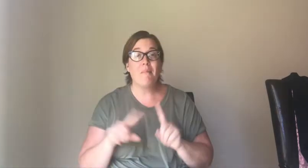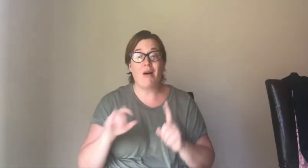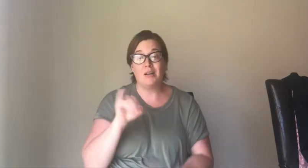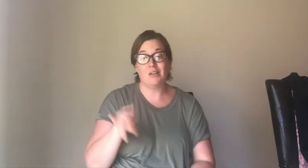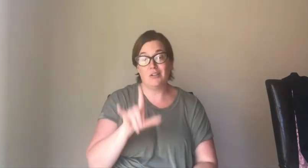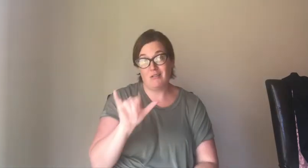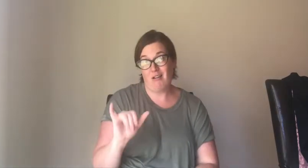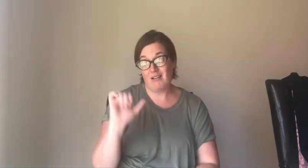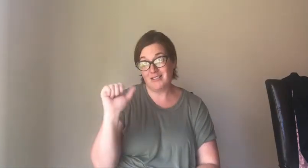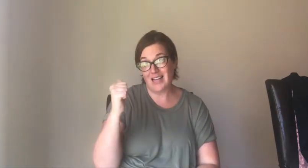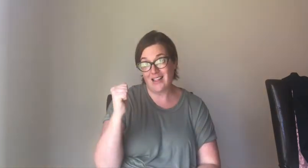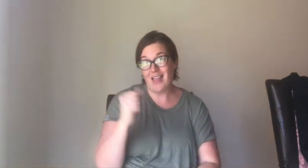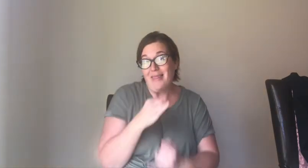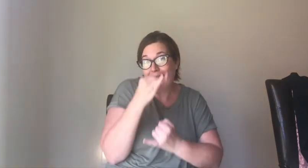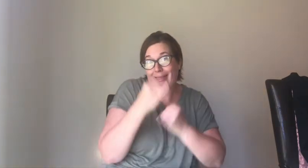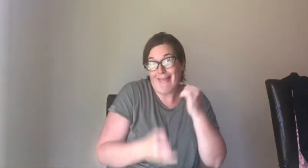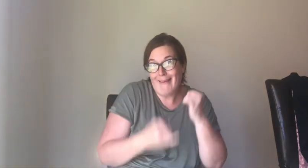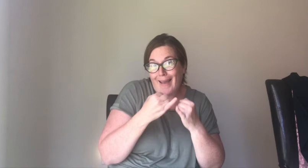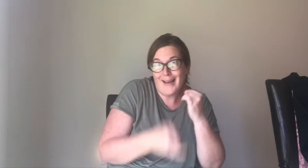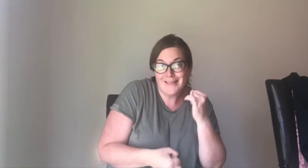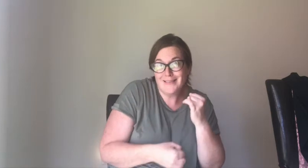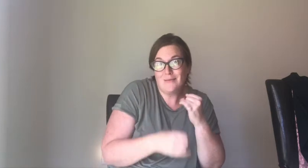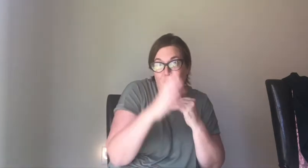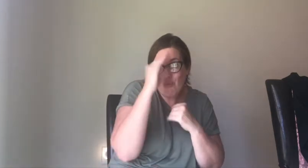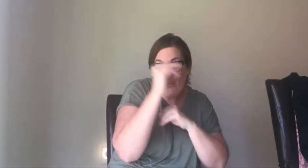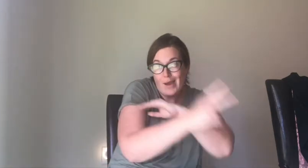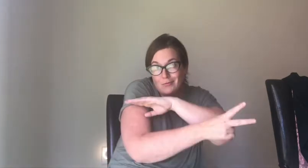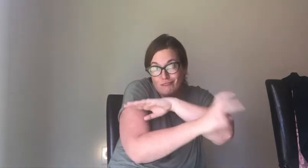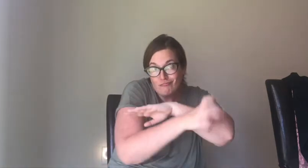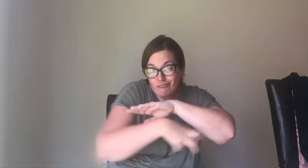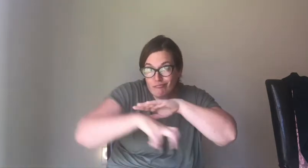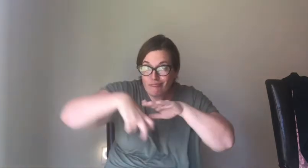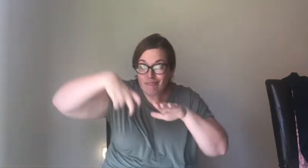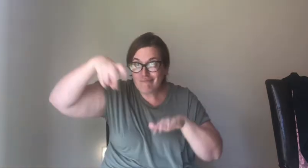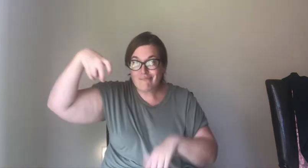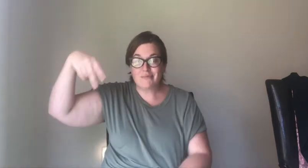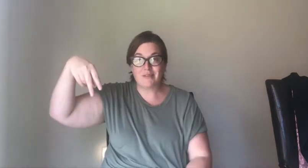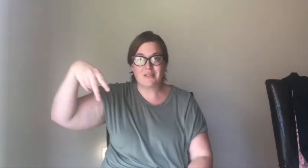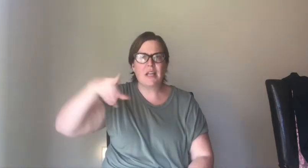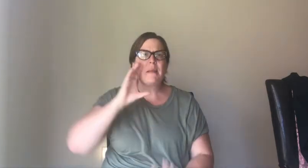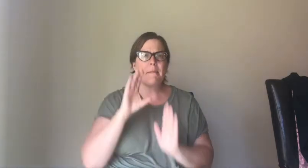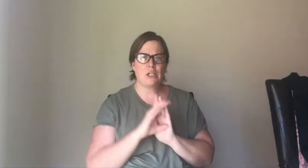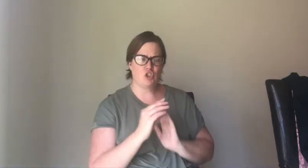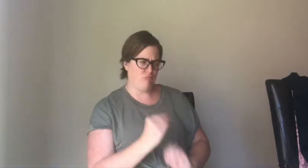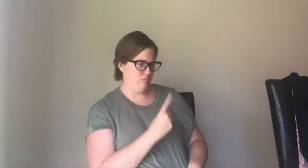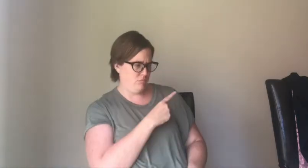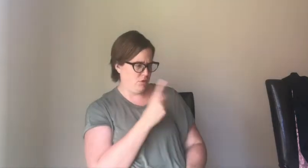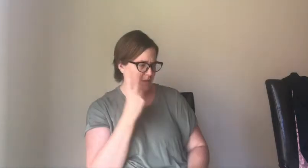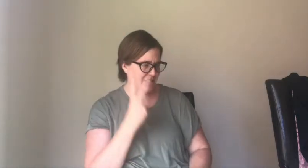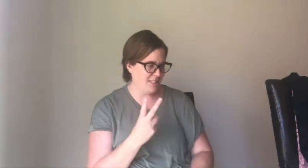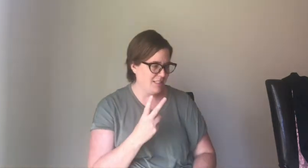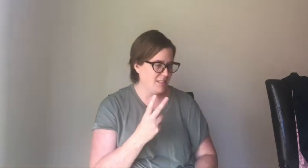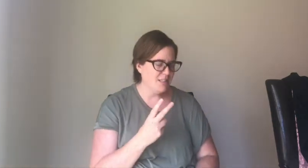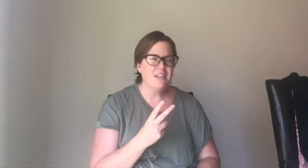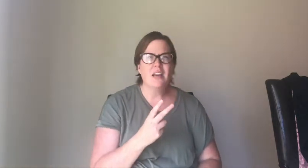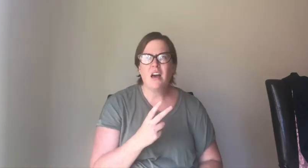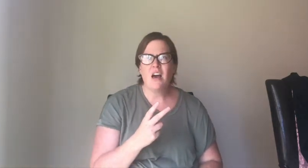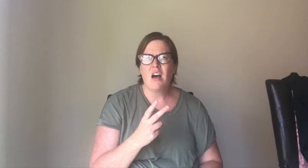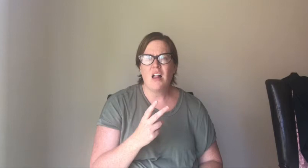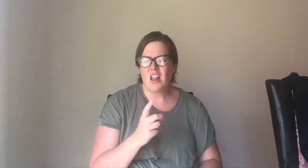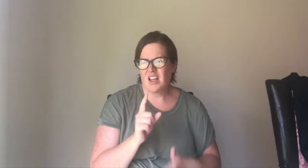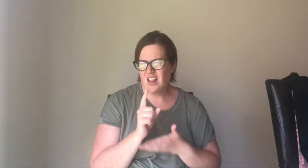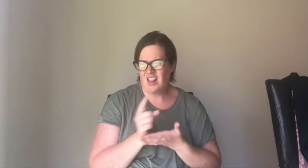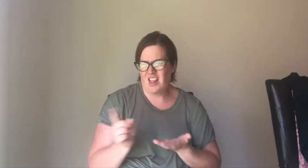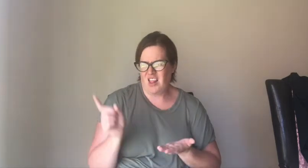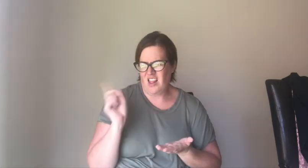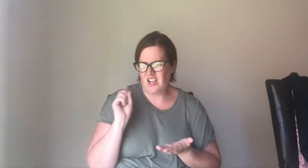Everybody from all these different nations were tuning in and watching and rooting for these boys to be rescued. At one point, it looked like they were all going to die. It looked like it wasn't going